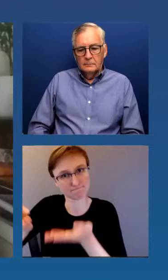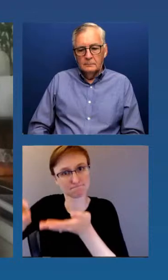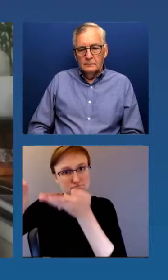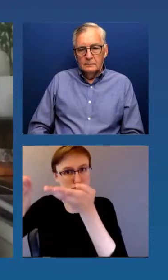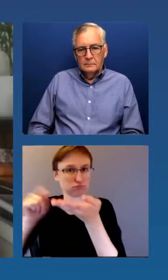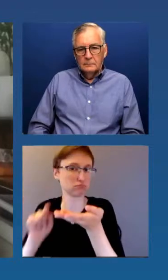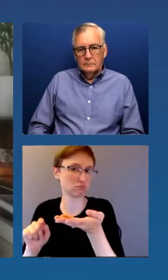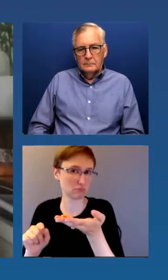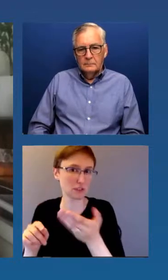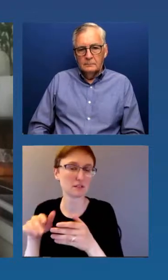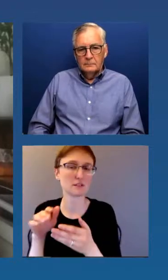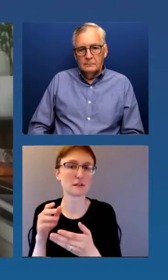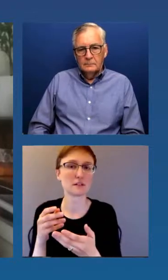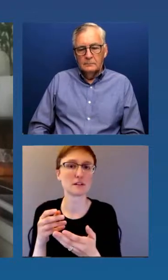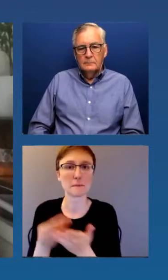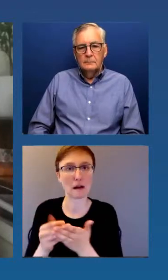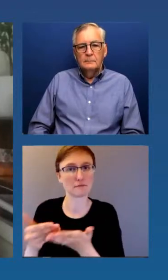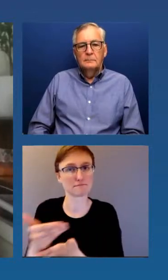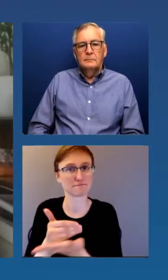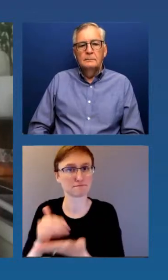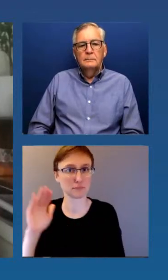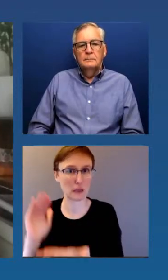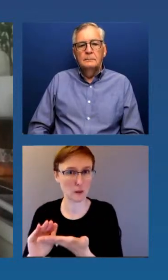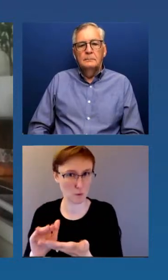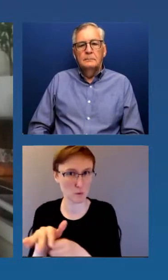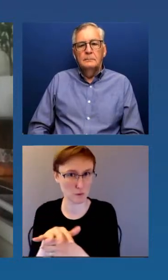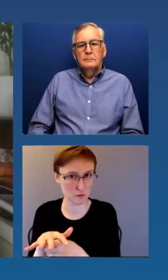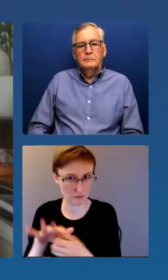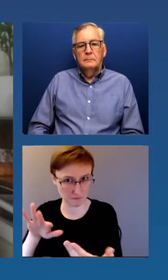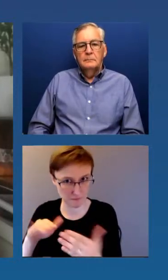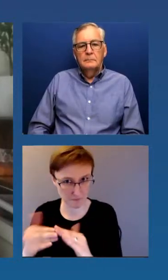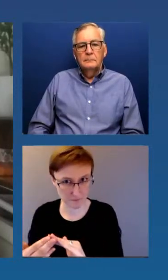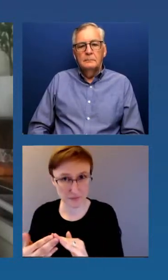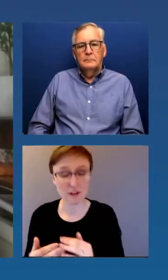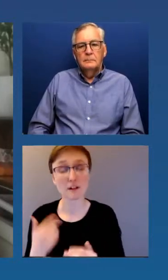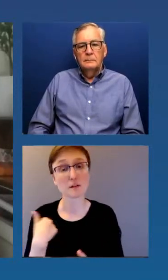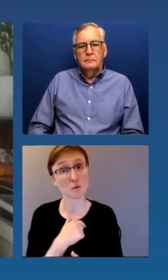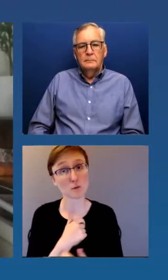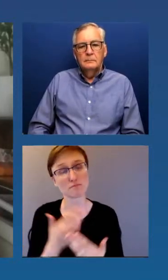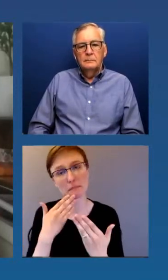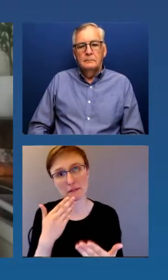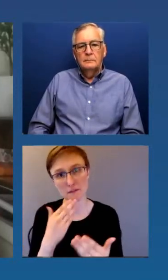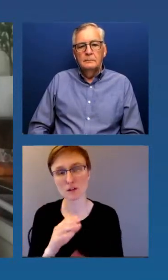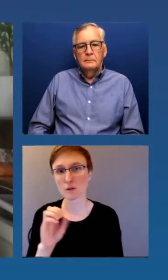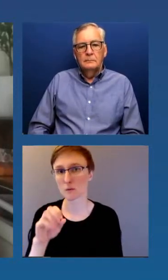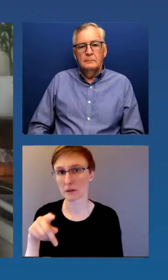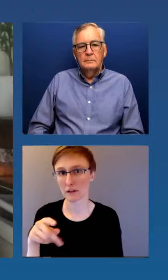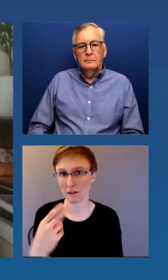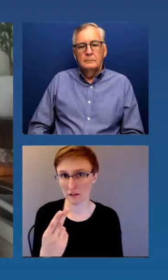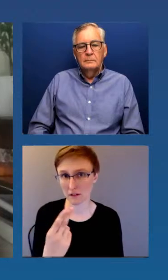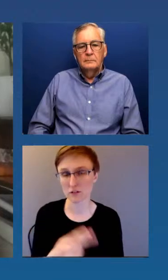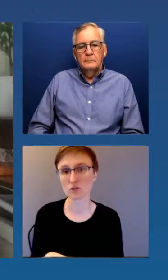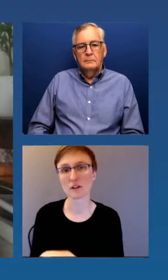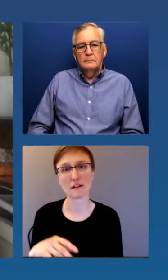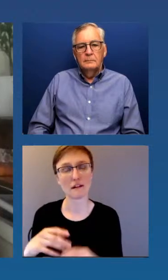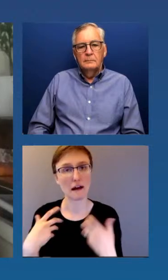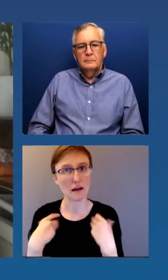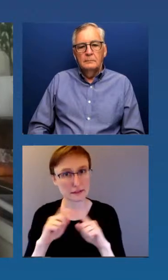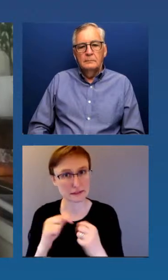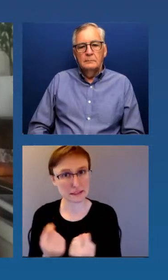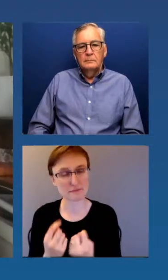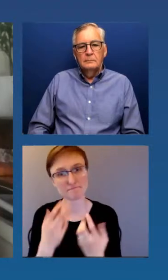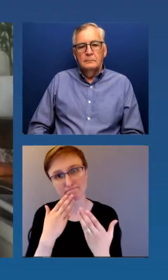the massive efforts undertaken by the City of Ottawa, Ottawa Public Health, and the Ottawa Health team to vaccinate Ottawa's